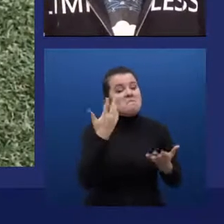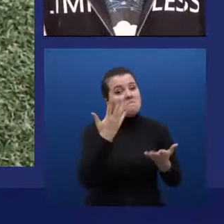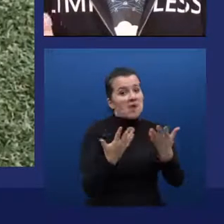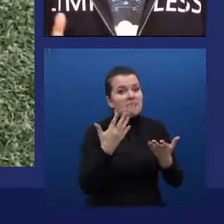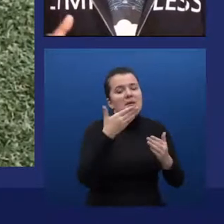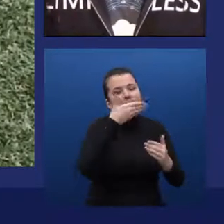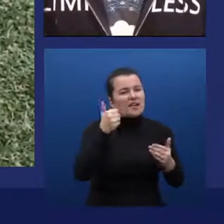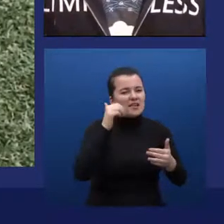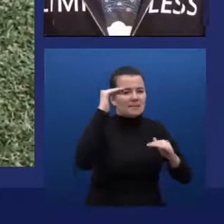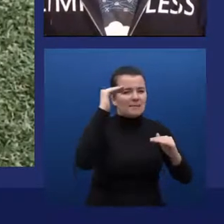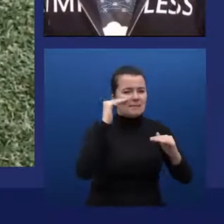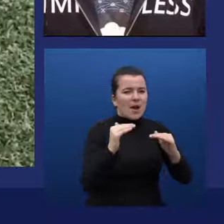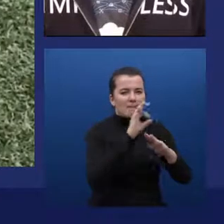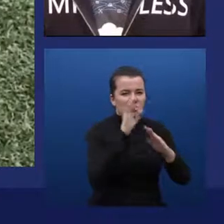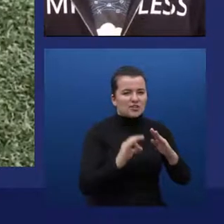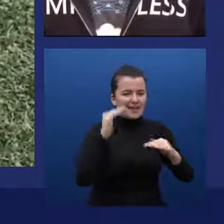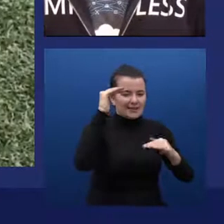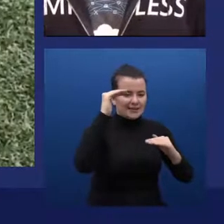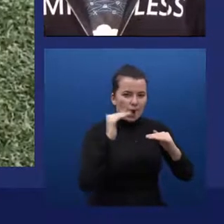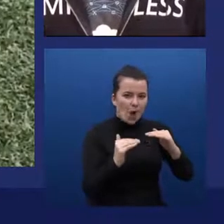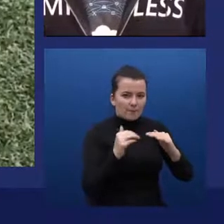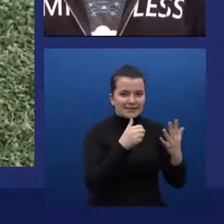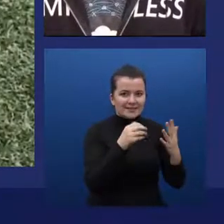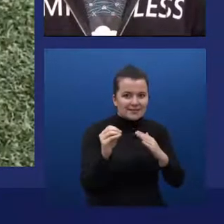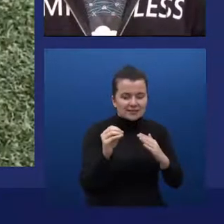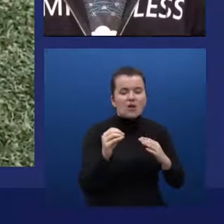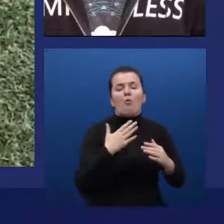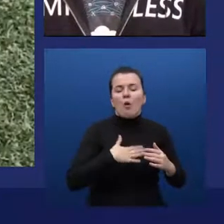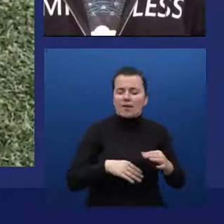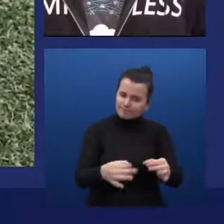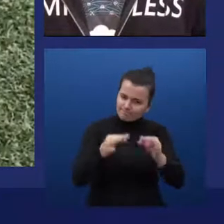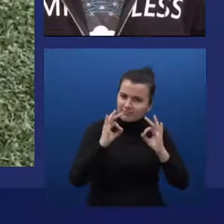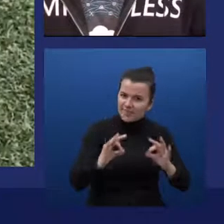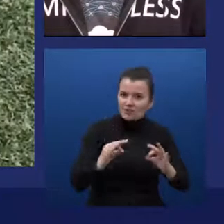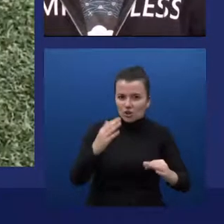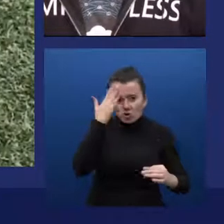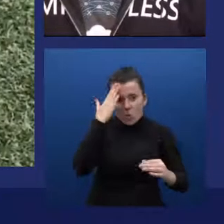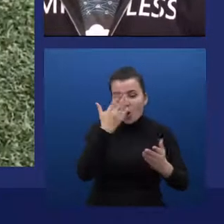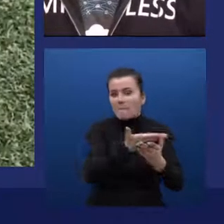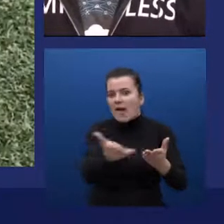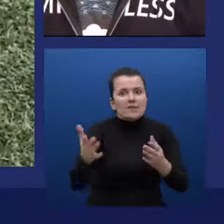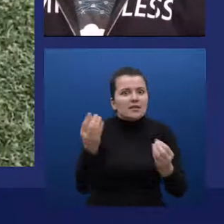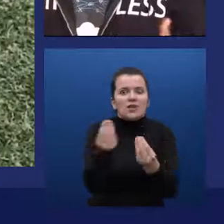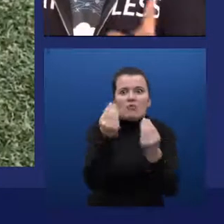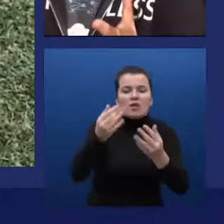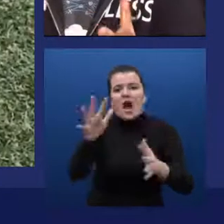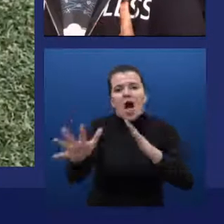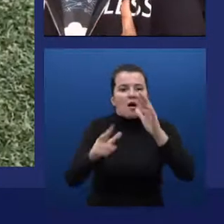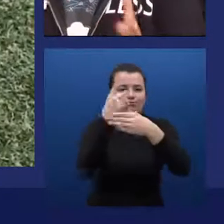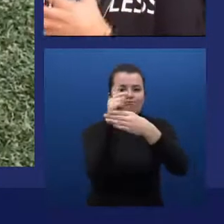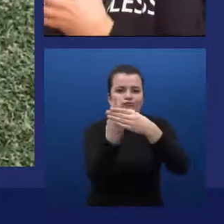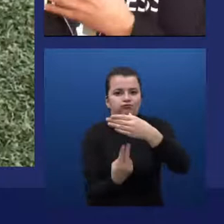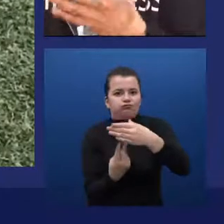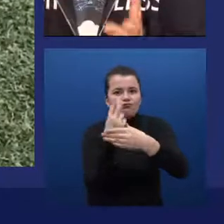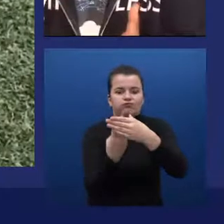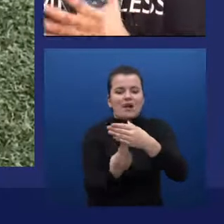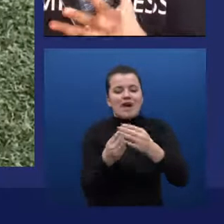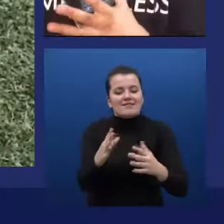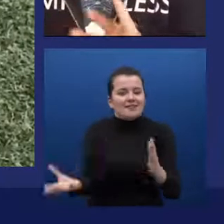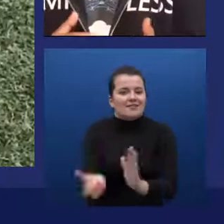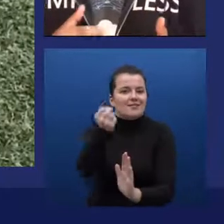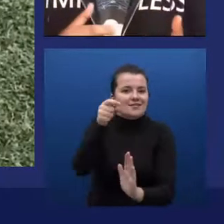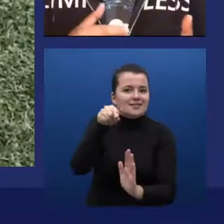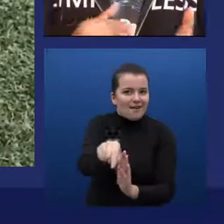We want to make sure that we can find everybody that is, you know, in distress, and we can rescue them immediately. That was, you know, the beauty of